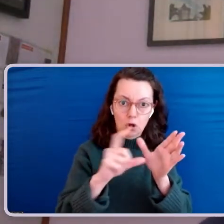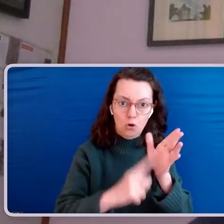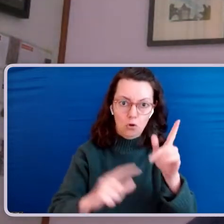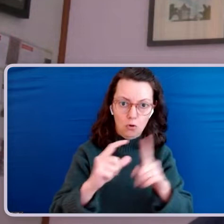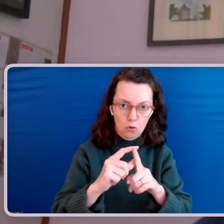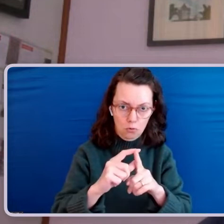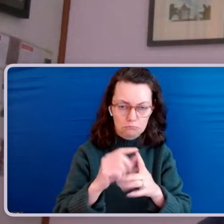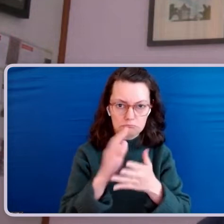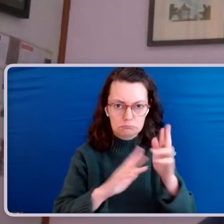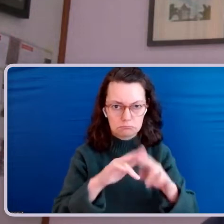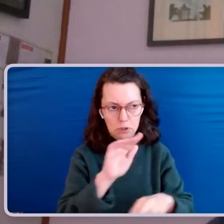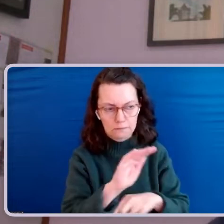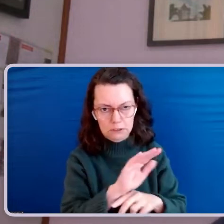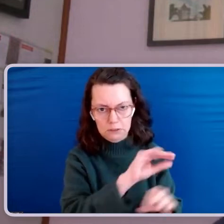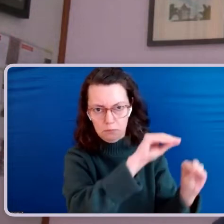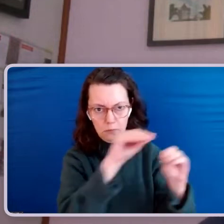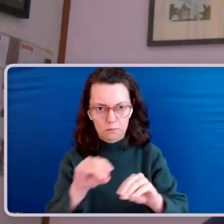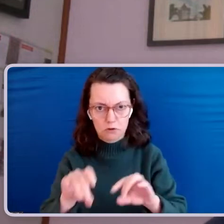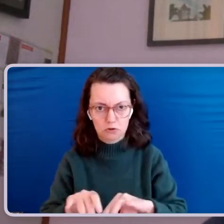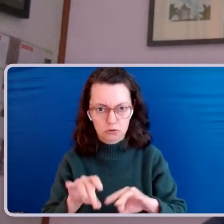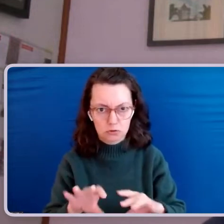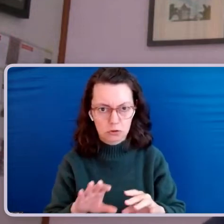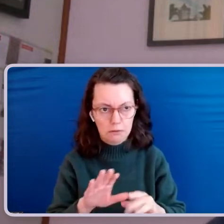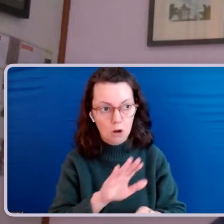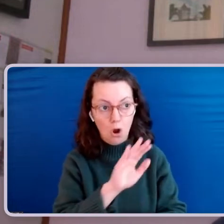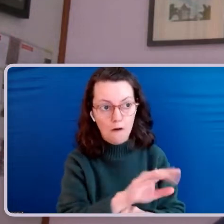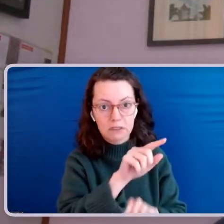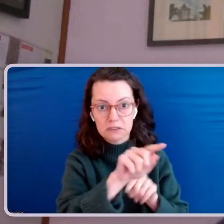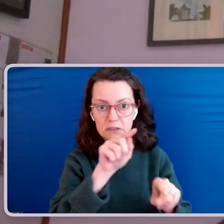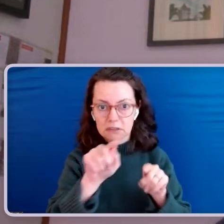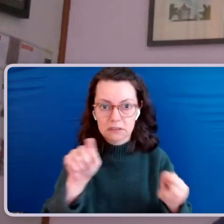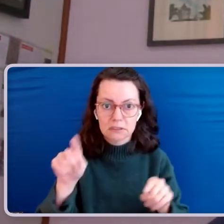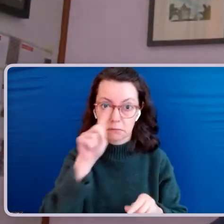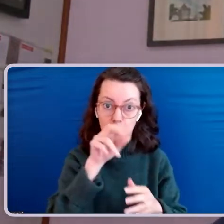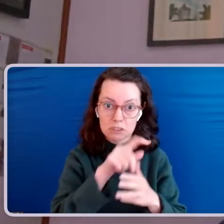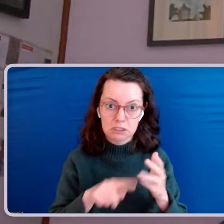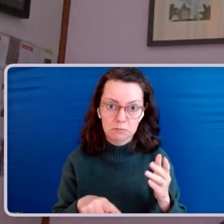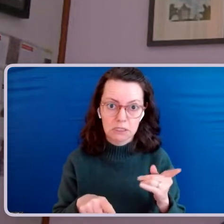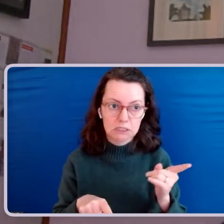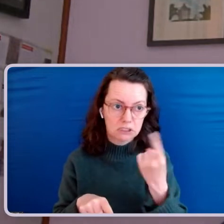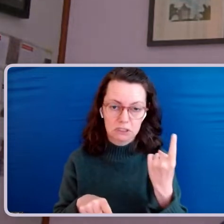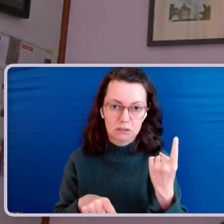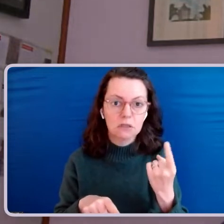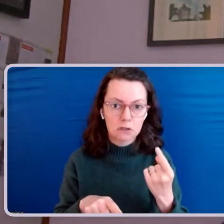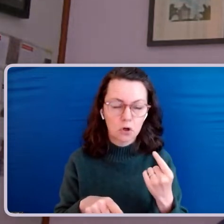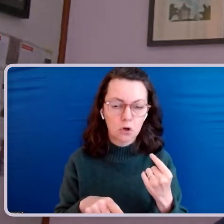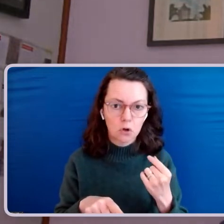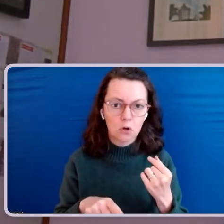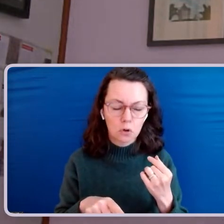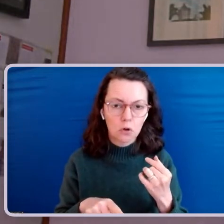where, according to the UN, people with disabilities are vastly, greatly impacted